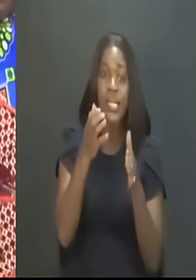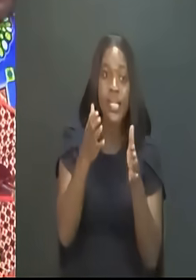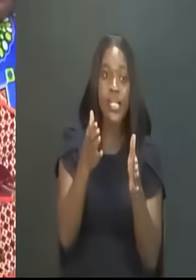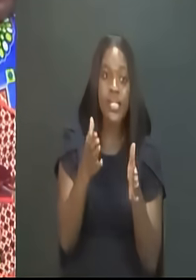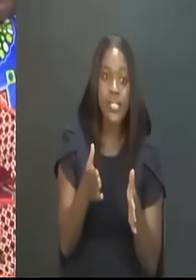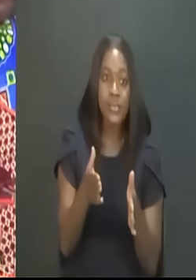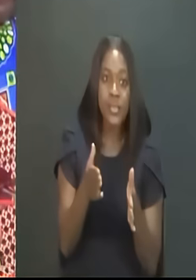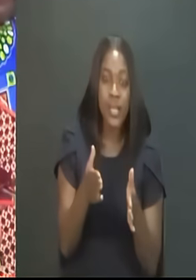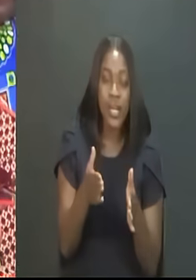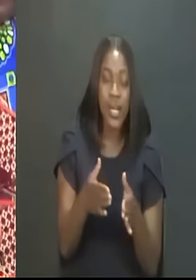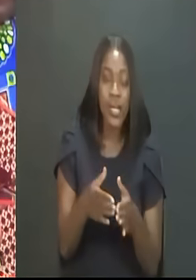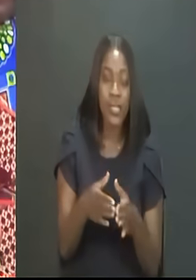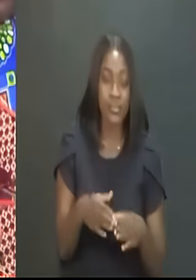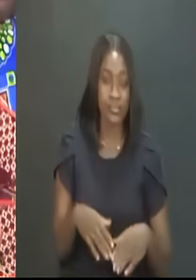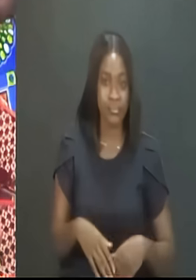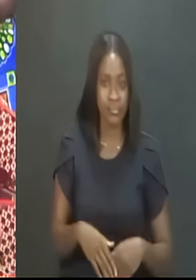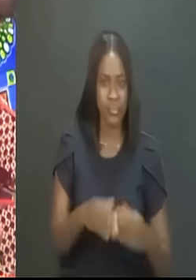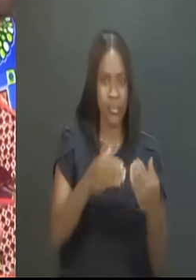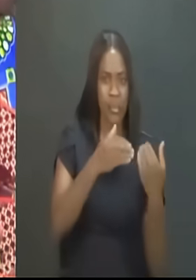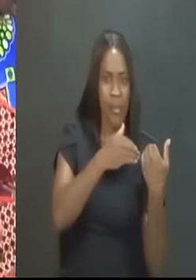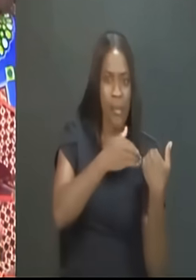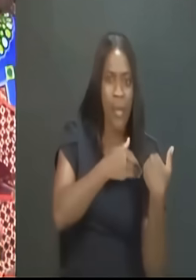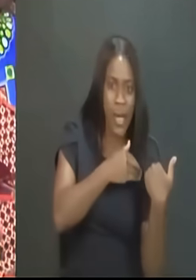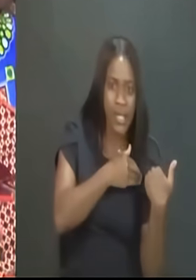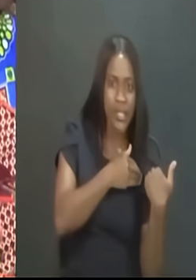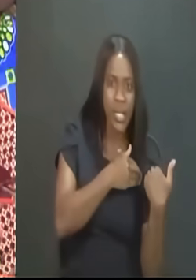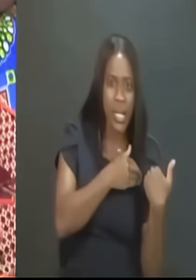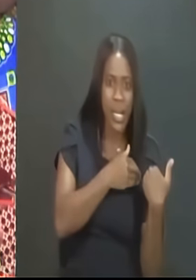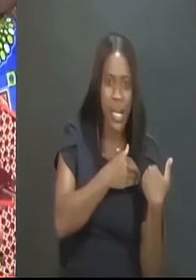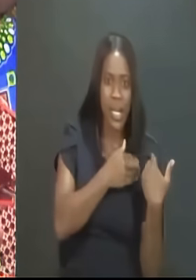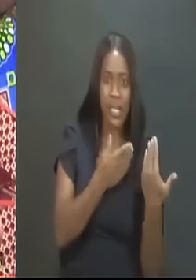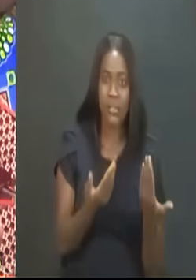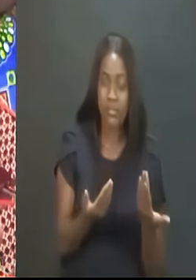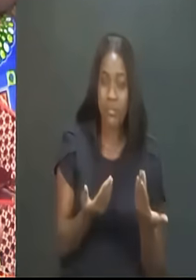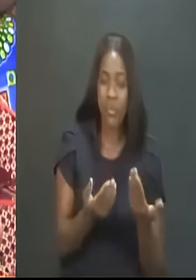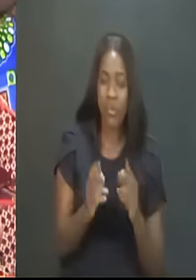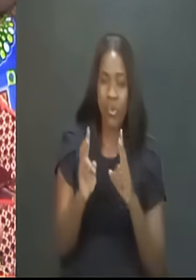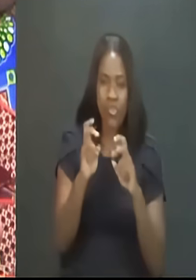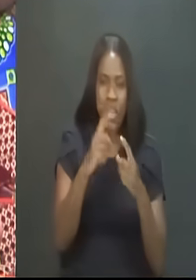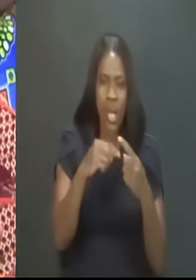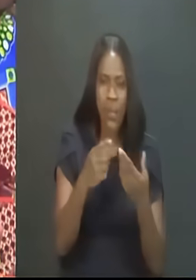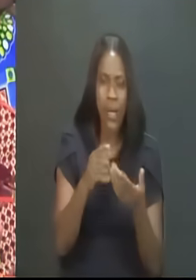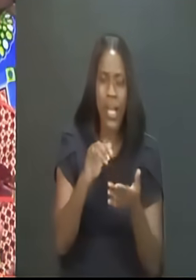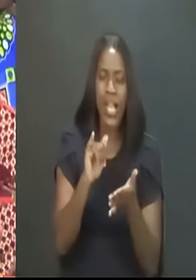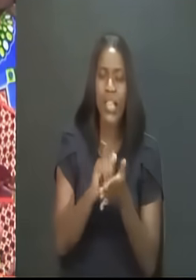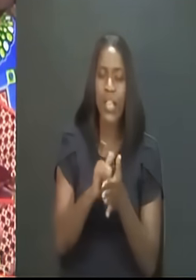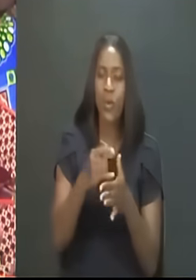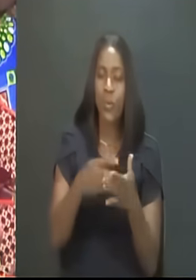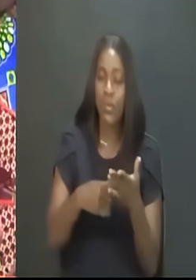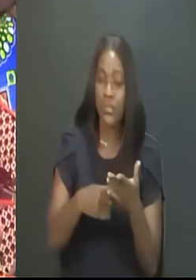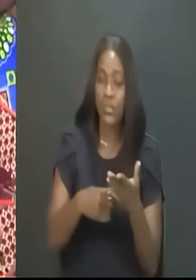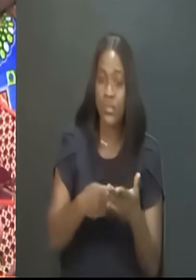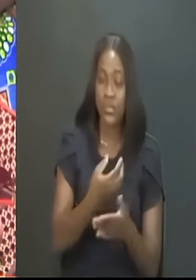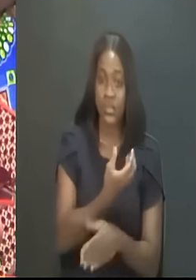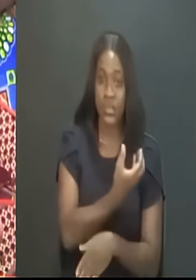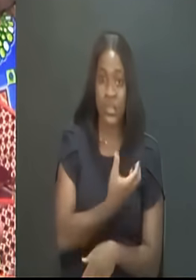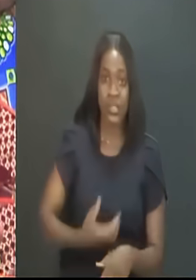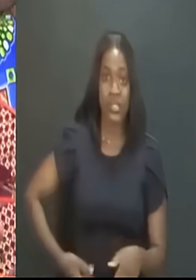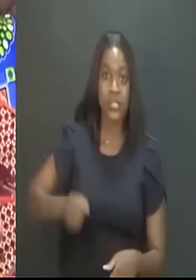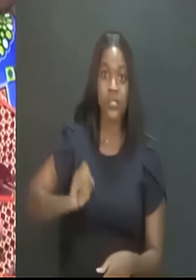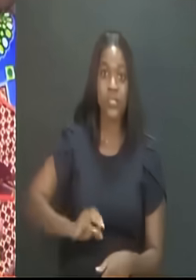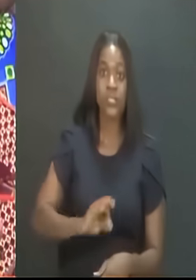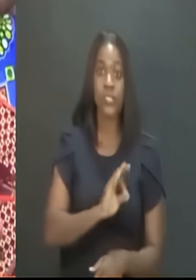that motion really is whether or not the Chief of Staff can, by an administrative directive, instruct